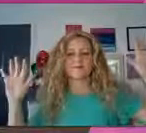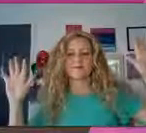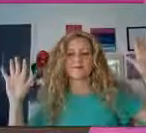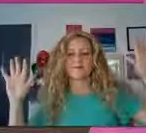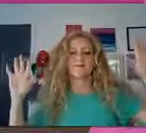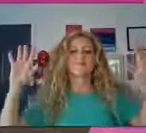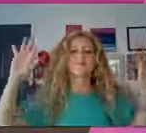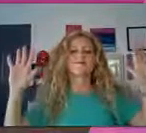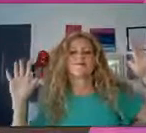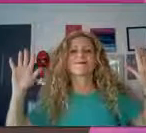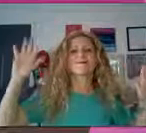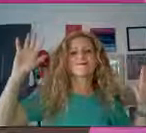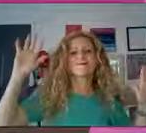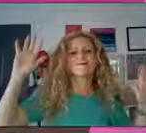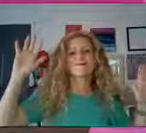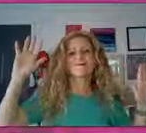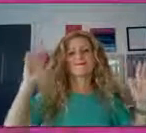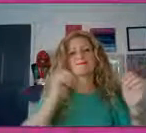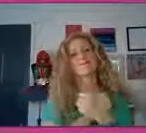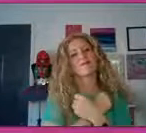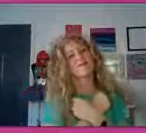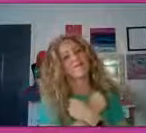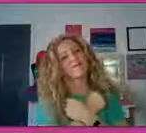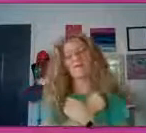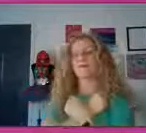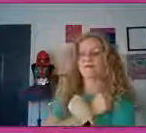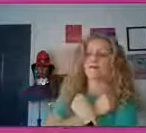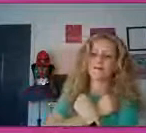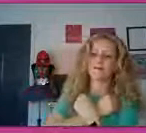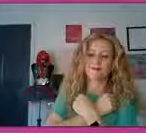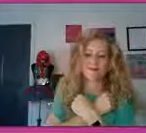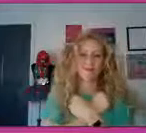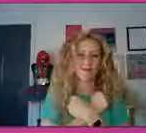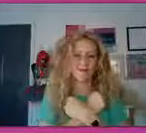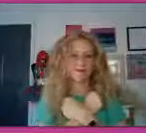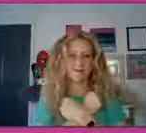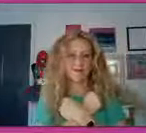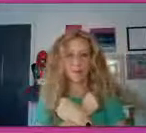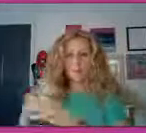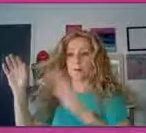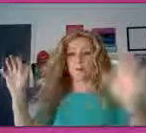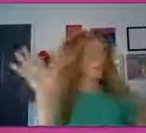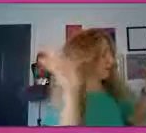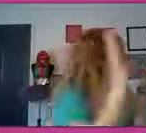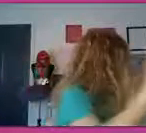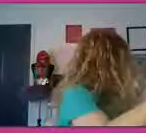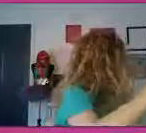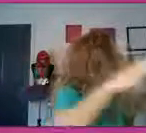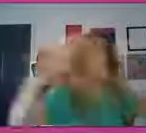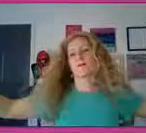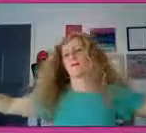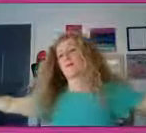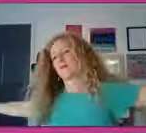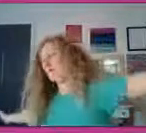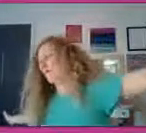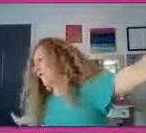dance, dance. Dance, dance, dance. Dancing says I love you. I'm gonna spin to show